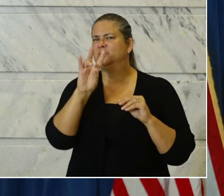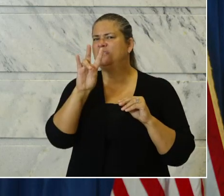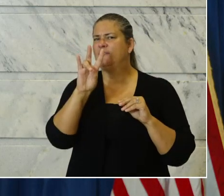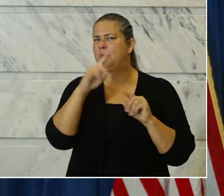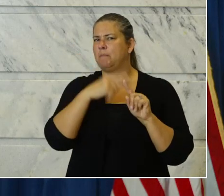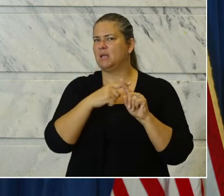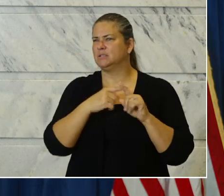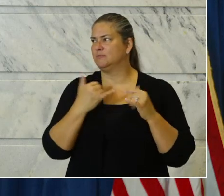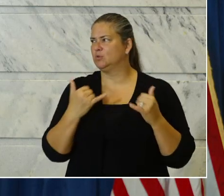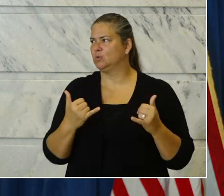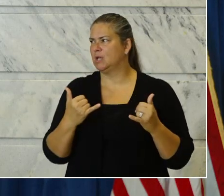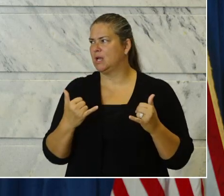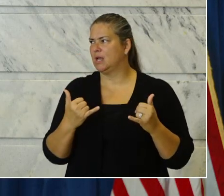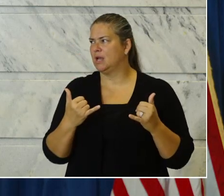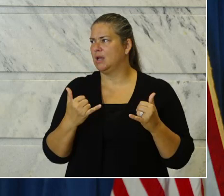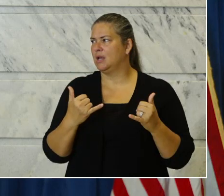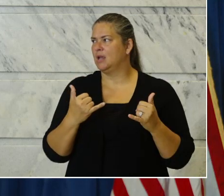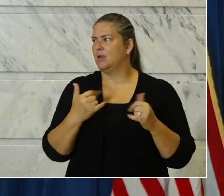507.